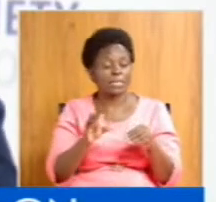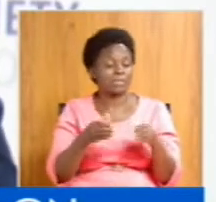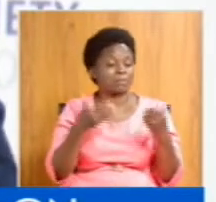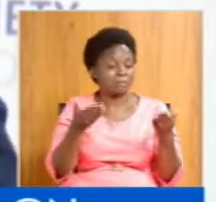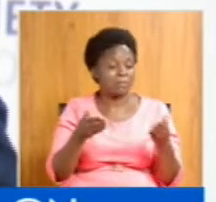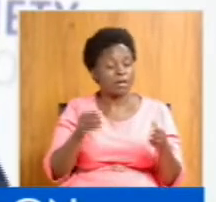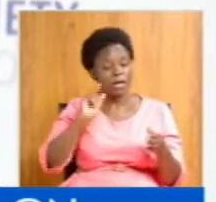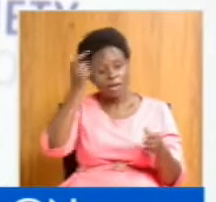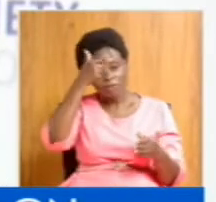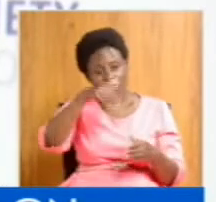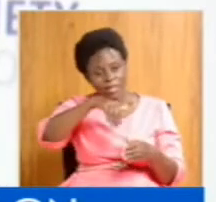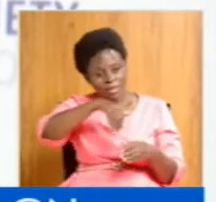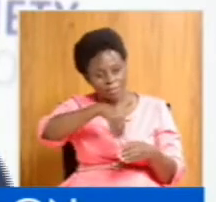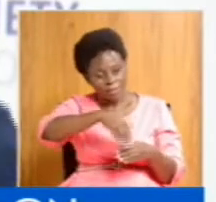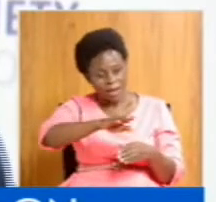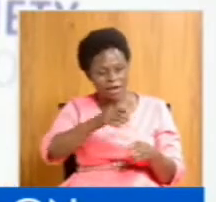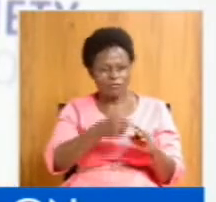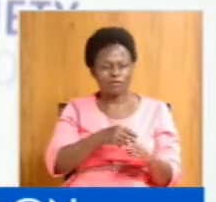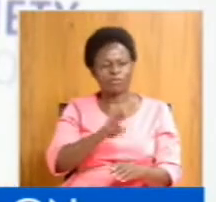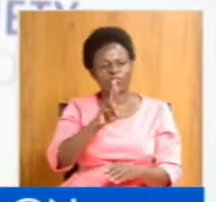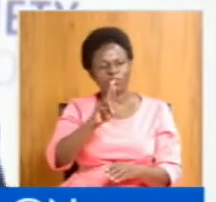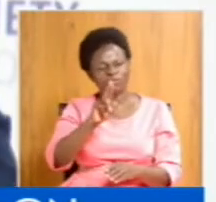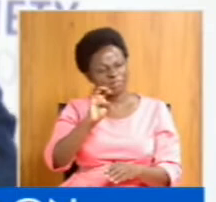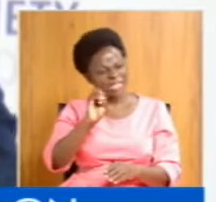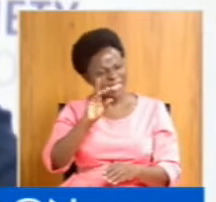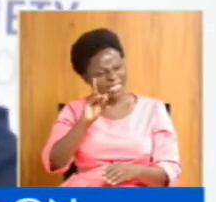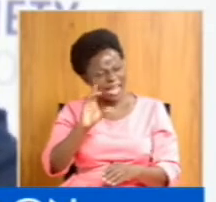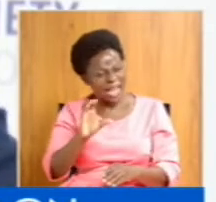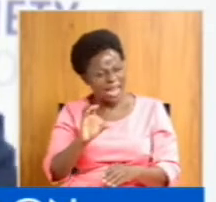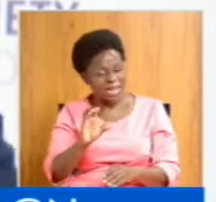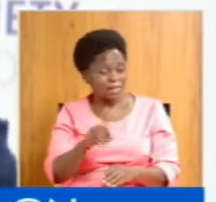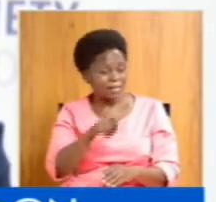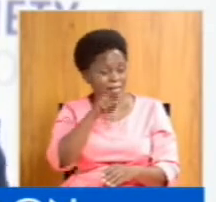power generated by UEGCL and the private entity Eskimo.